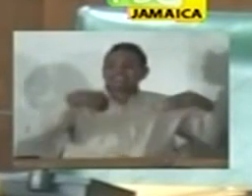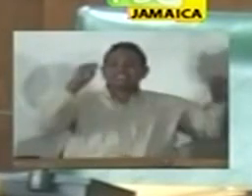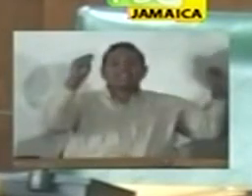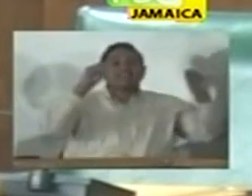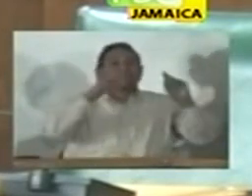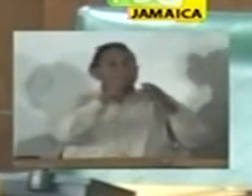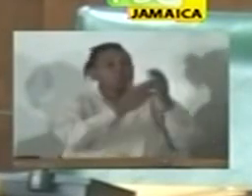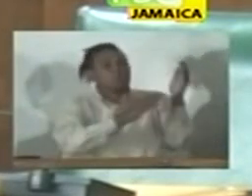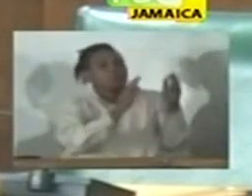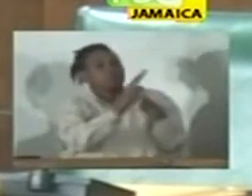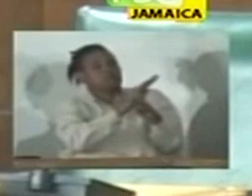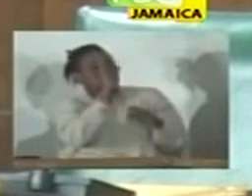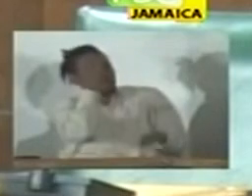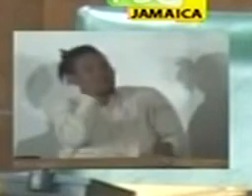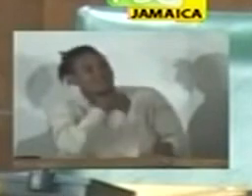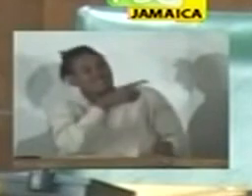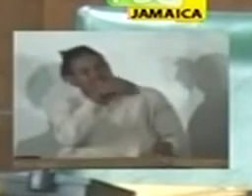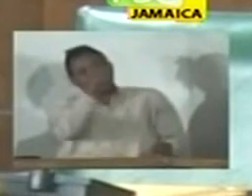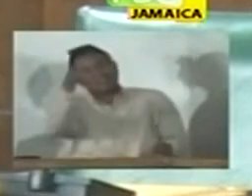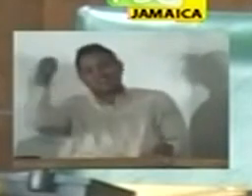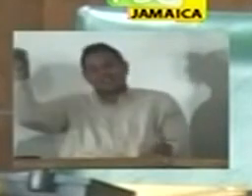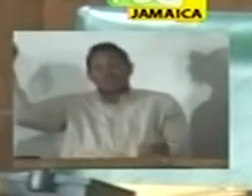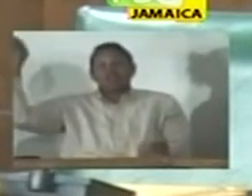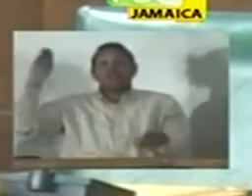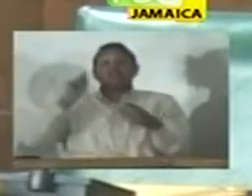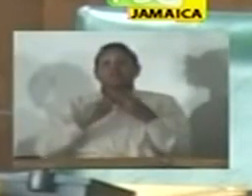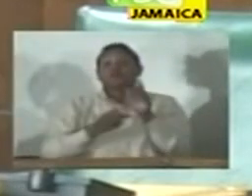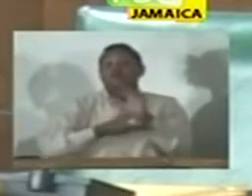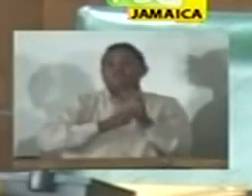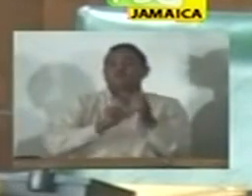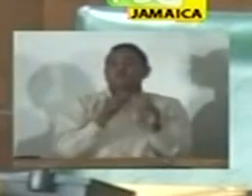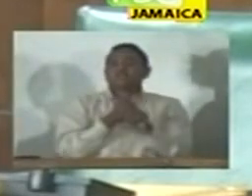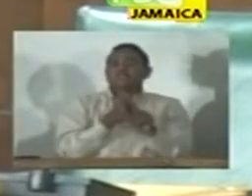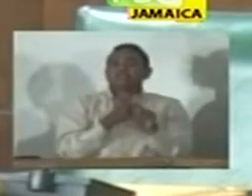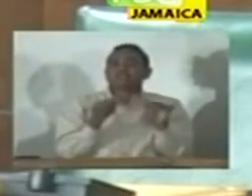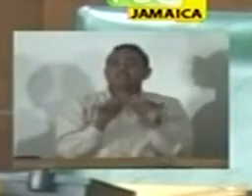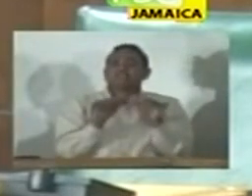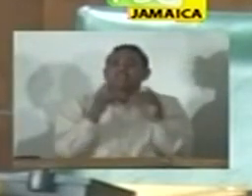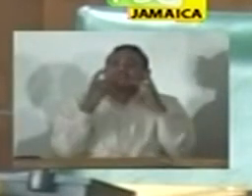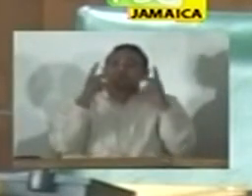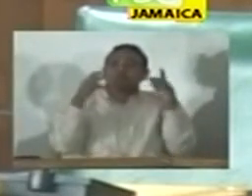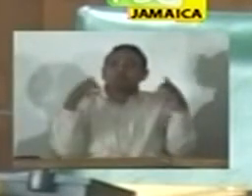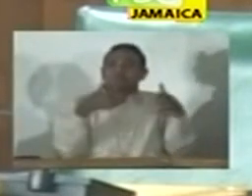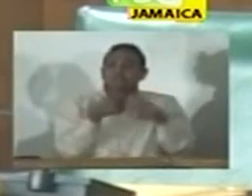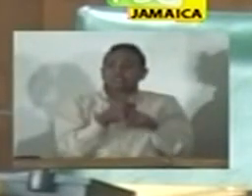state-owned agencies, and to review the size of the public sector to ensure it's